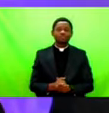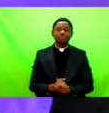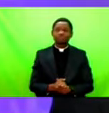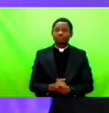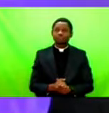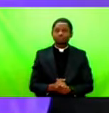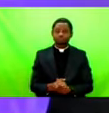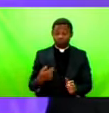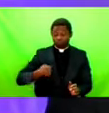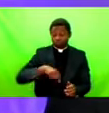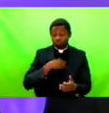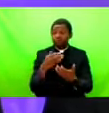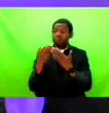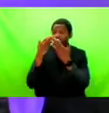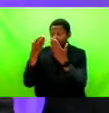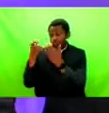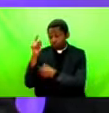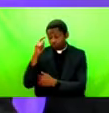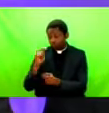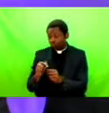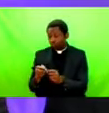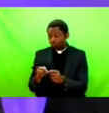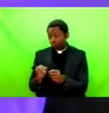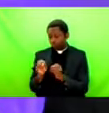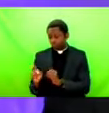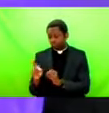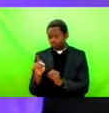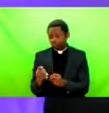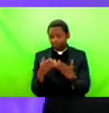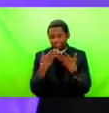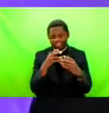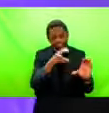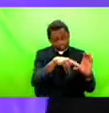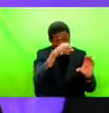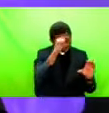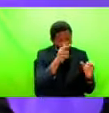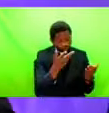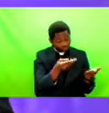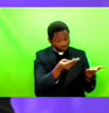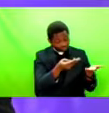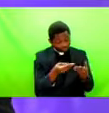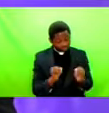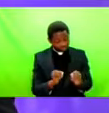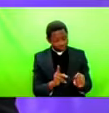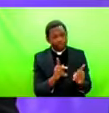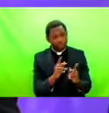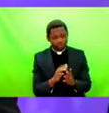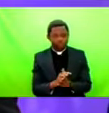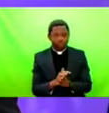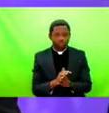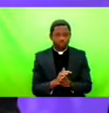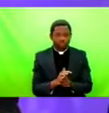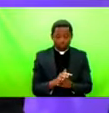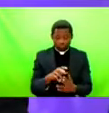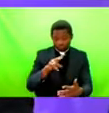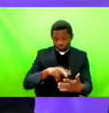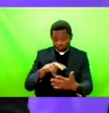We thank God for this opportunity. We want to thank Apostle Chair for granting us the opportunity to